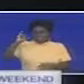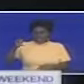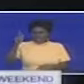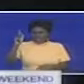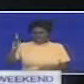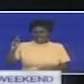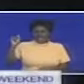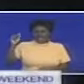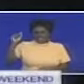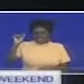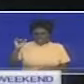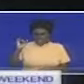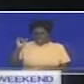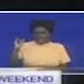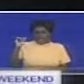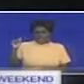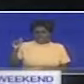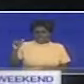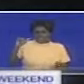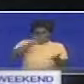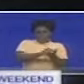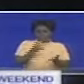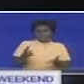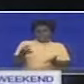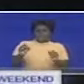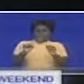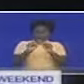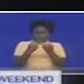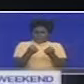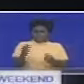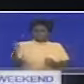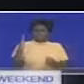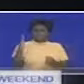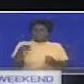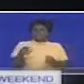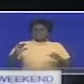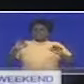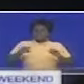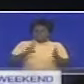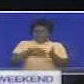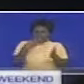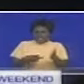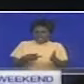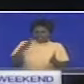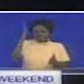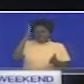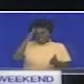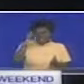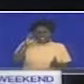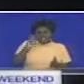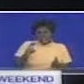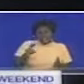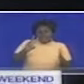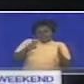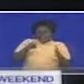is the latest in a spate of recent incidents where security personnel failed to detect impending danger. Also causing concern